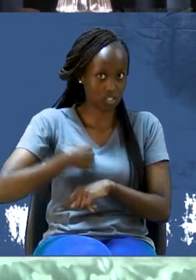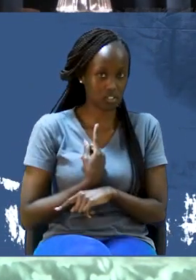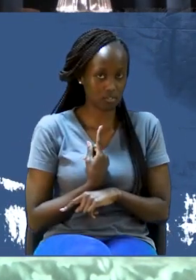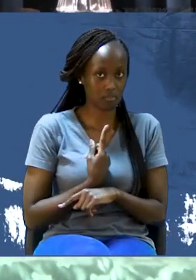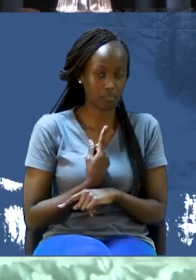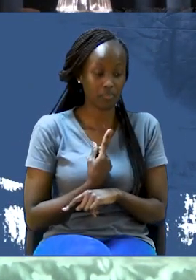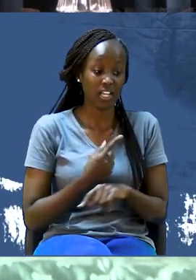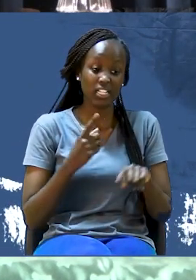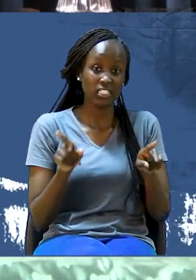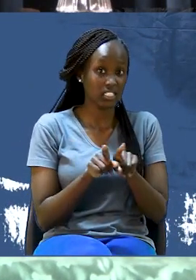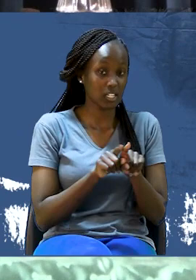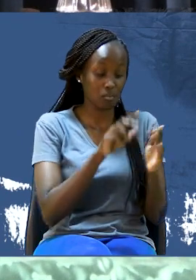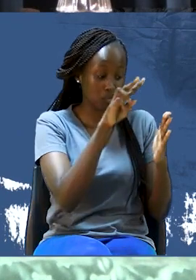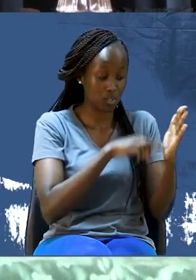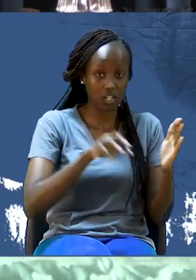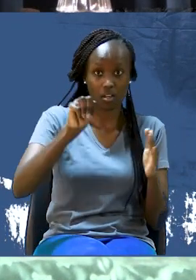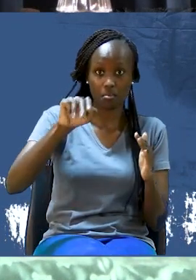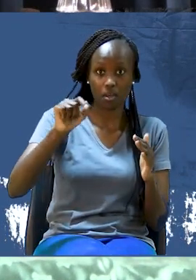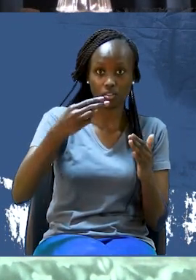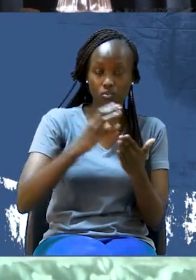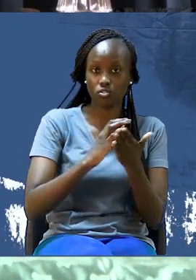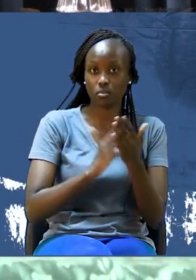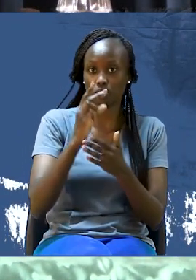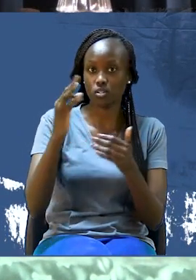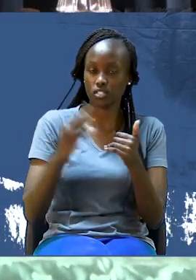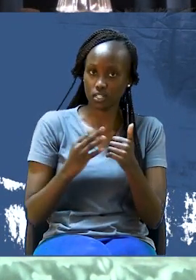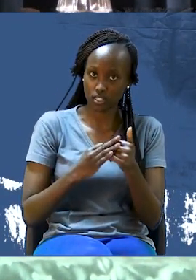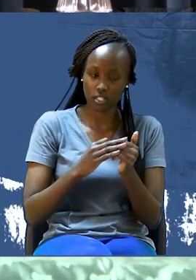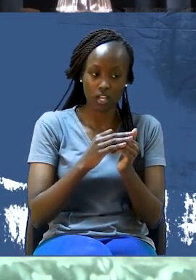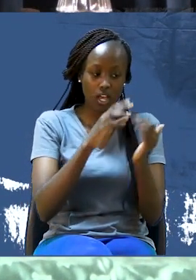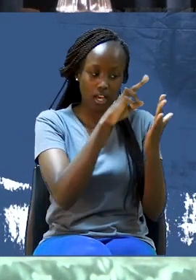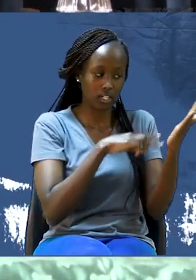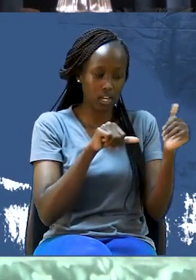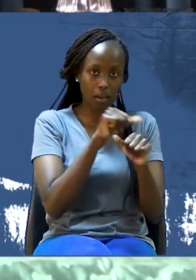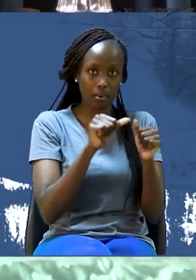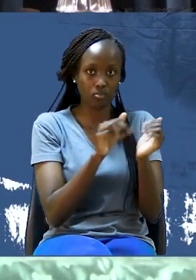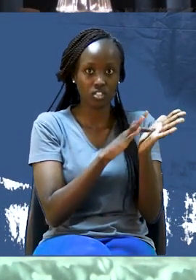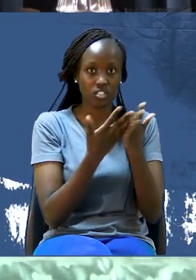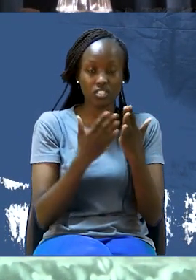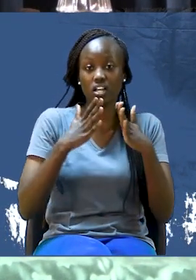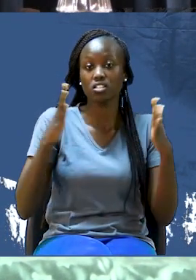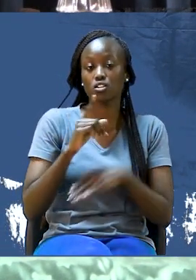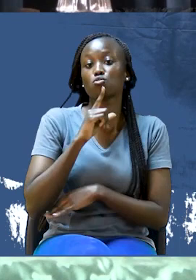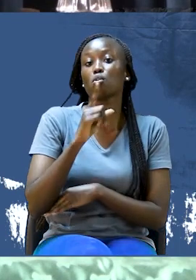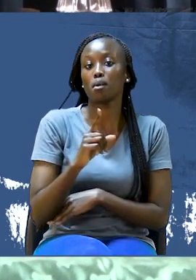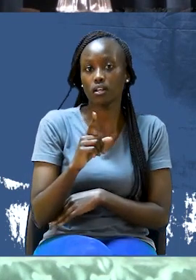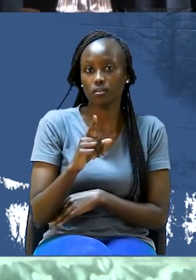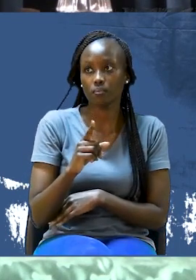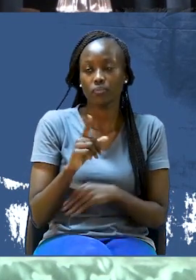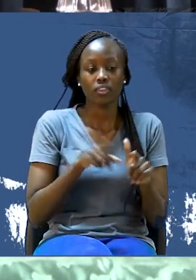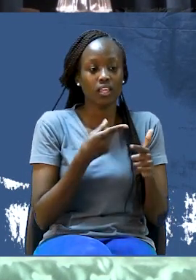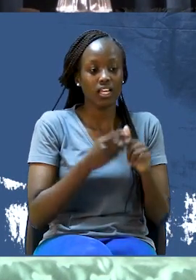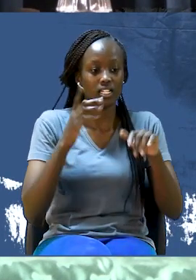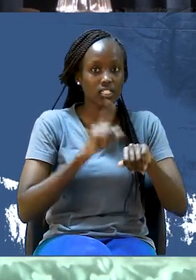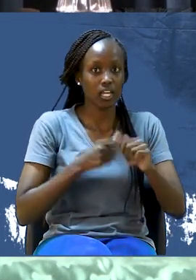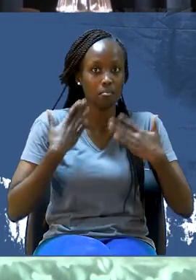Commission and the application questions, what are you going to do about Jesus' Great Commission to the church? And you say something like, we